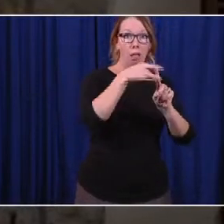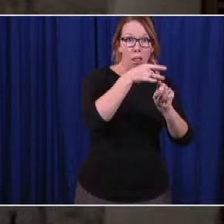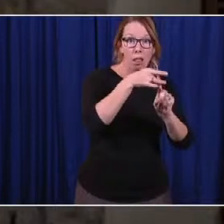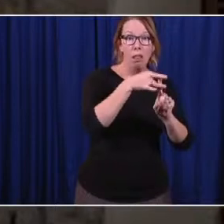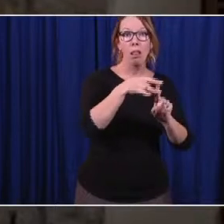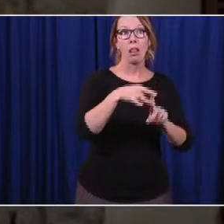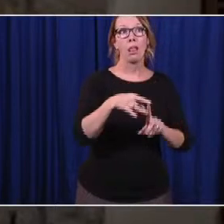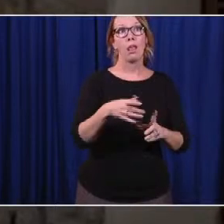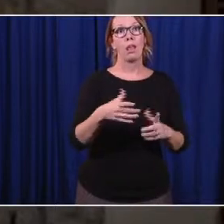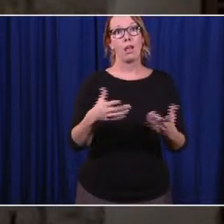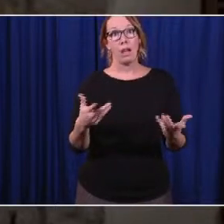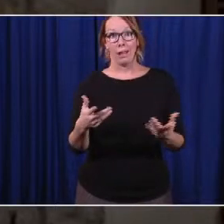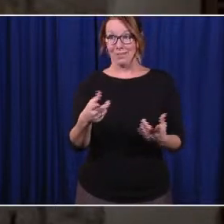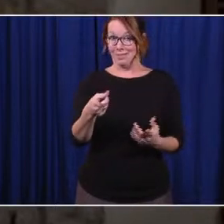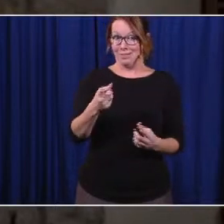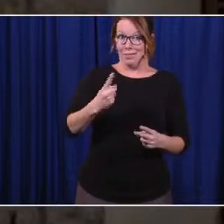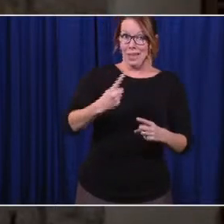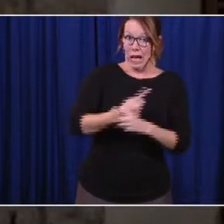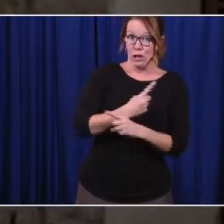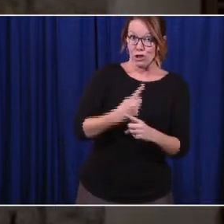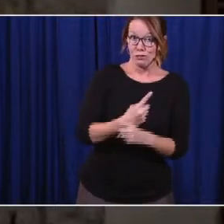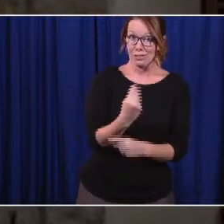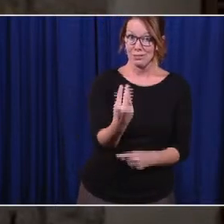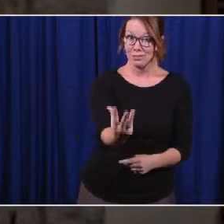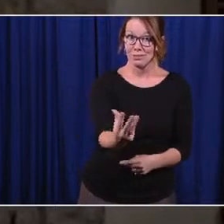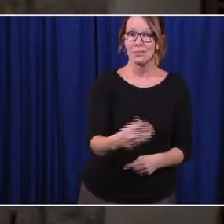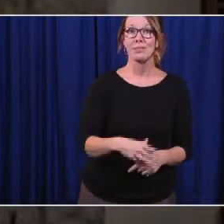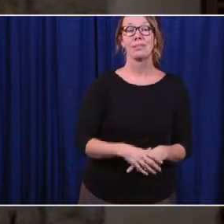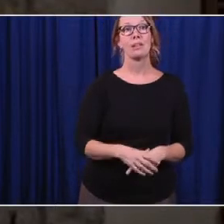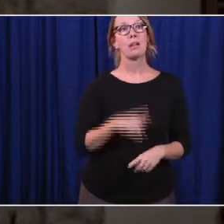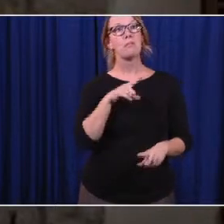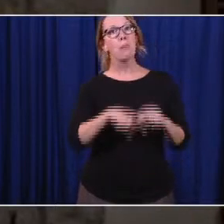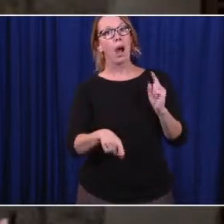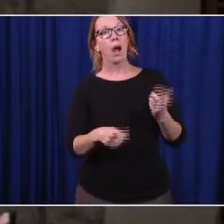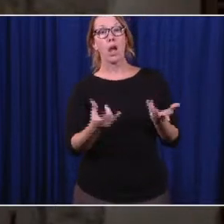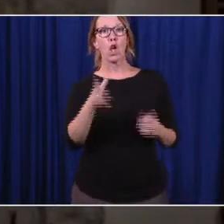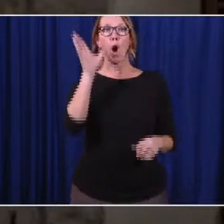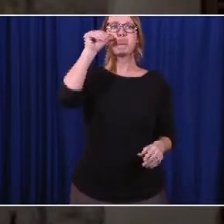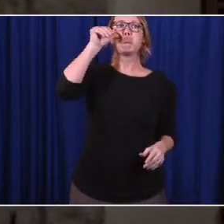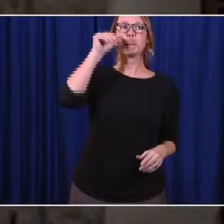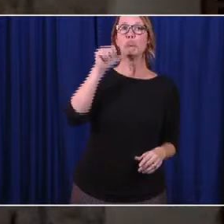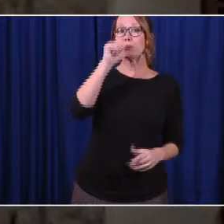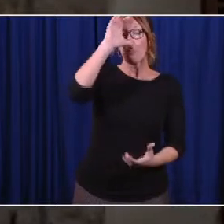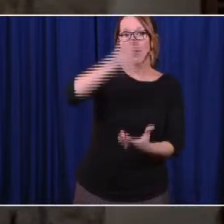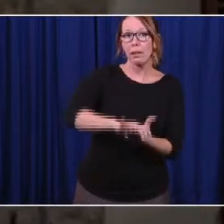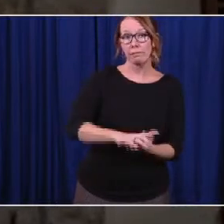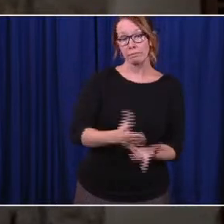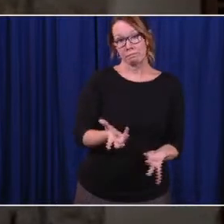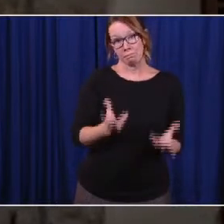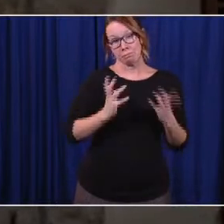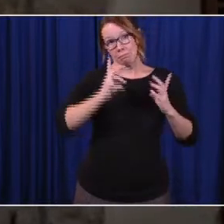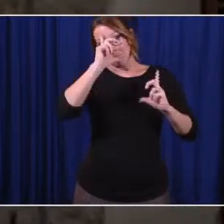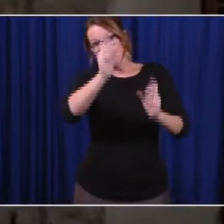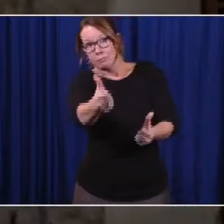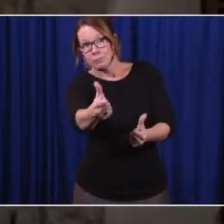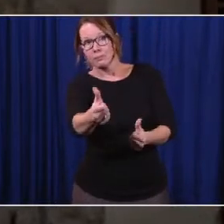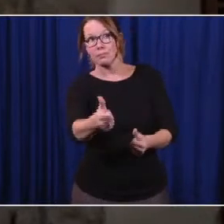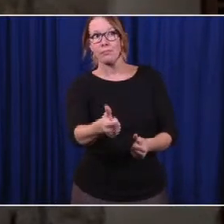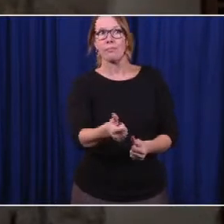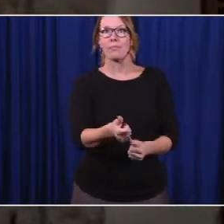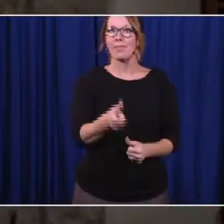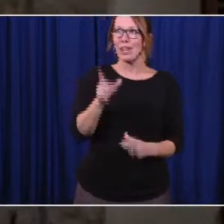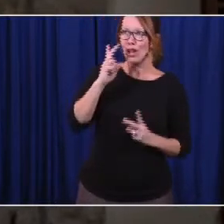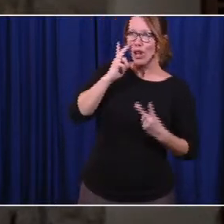they're very accurate. But if people don't want to believe them, don't believe them. Believe the hospital